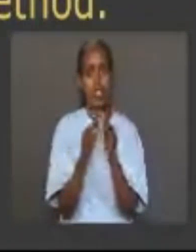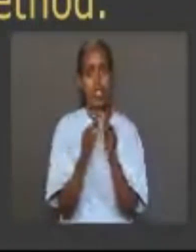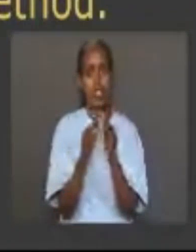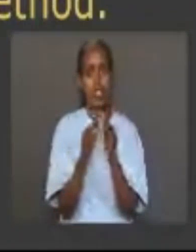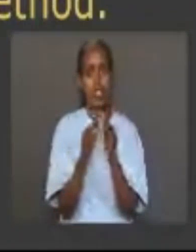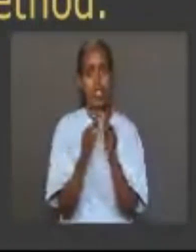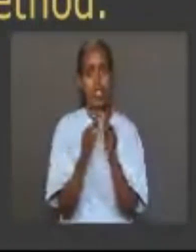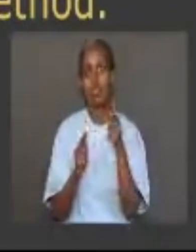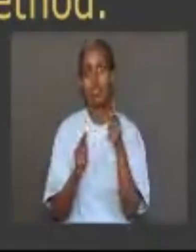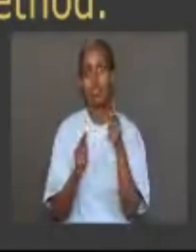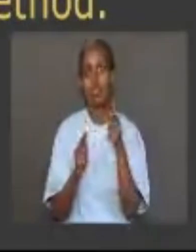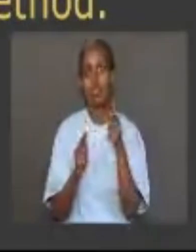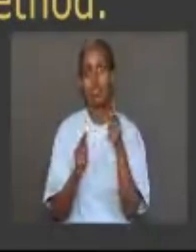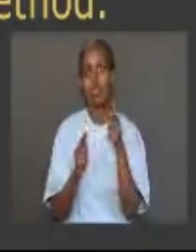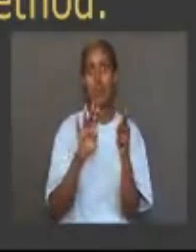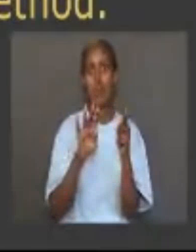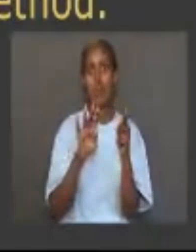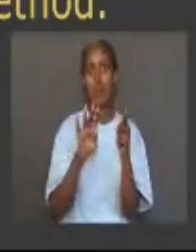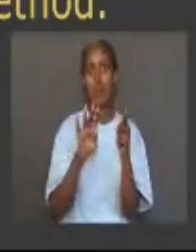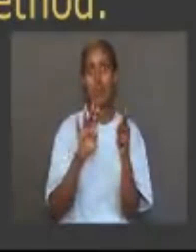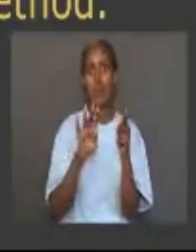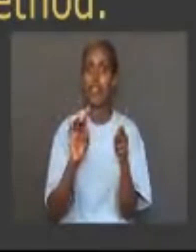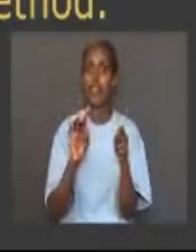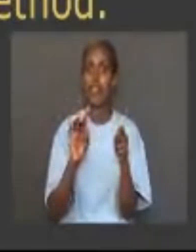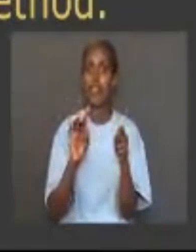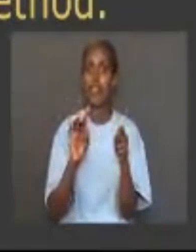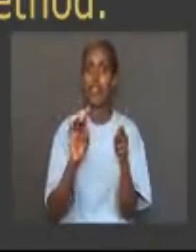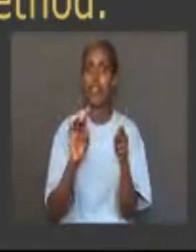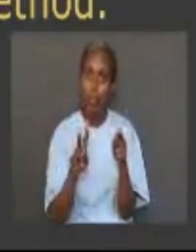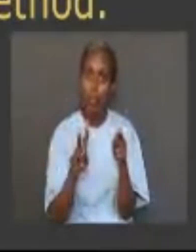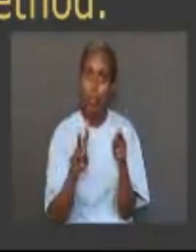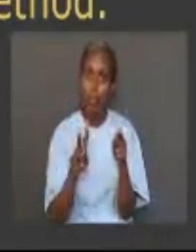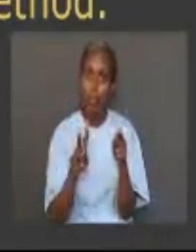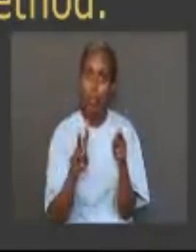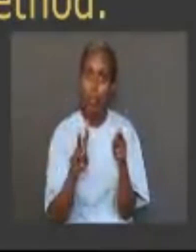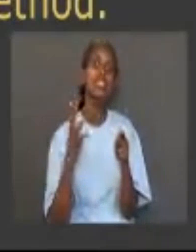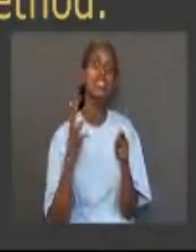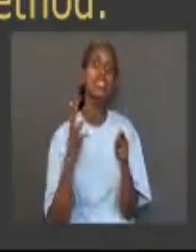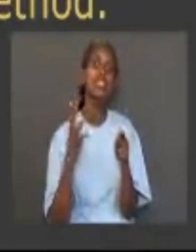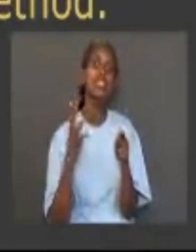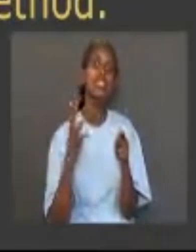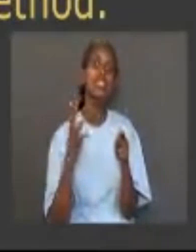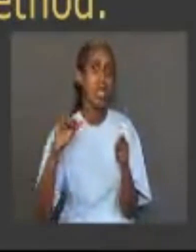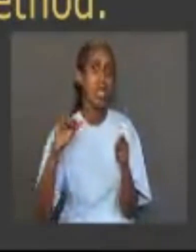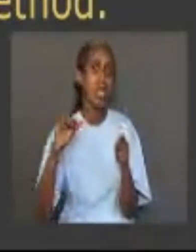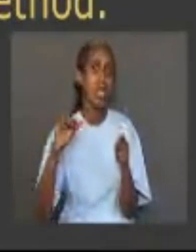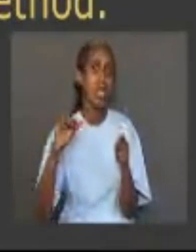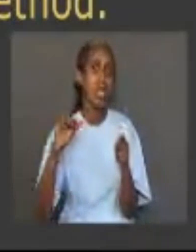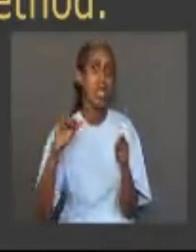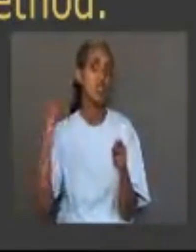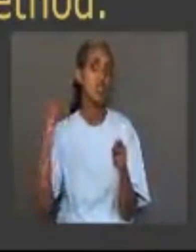4, 8, 12, 16, and so on.